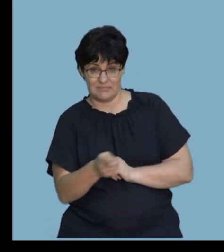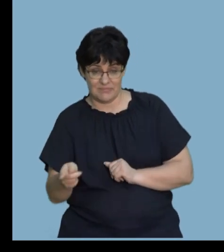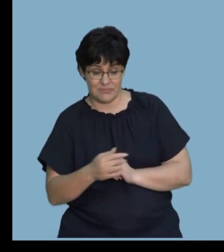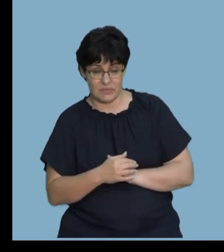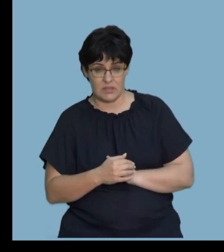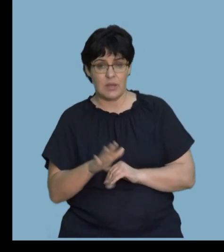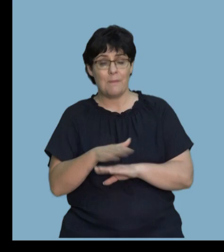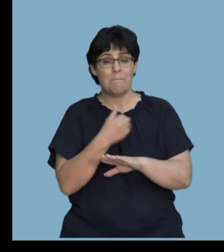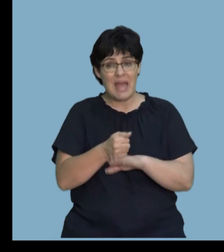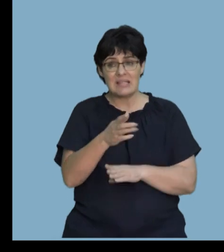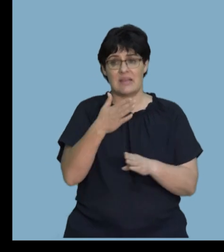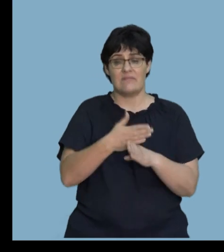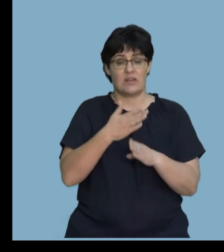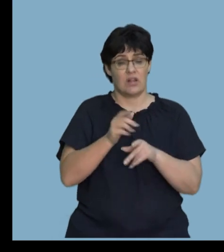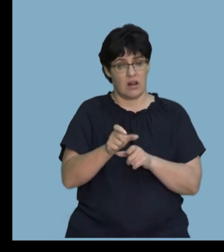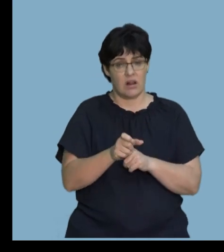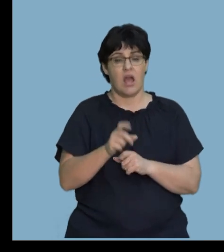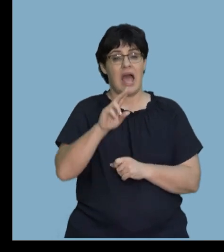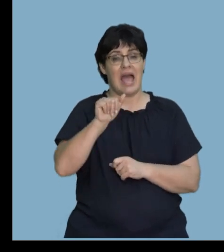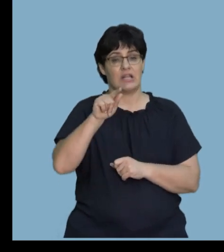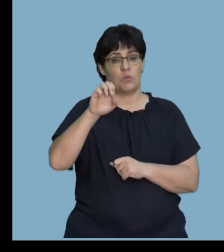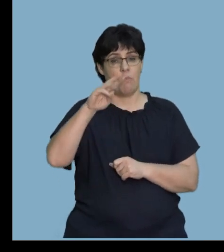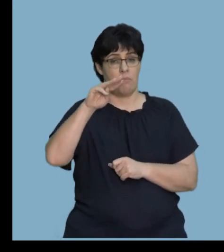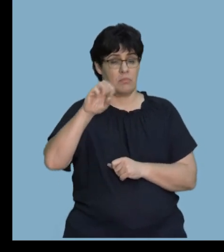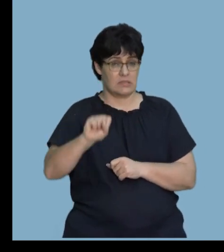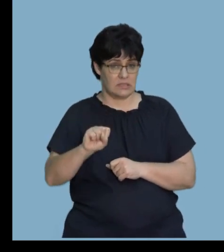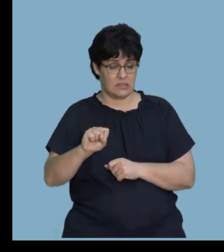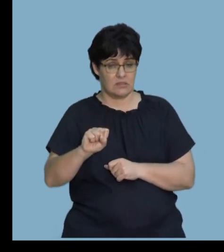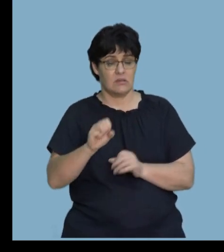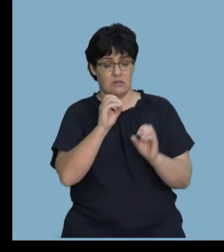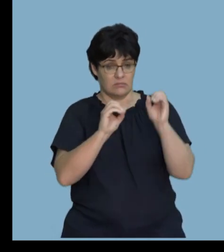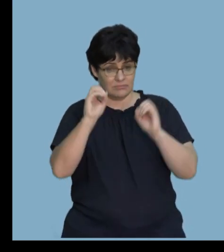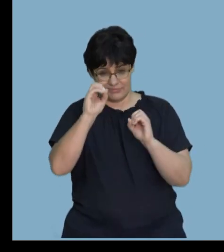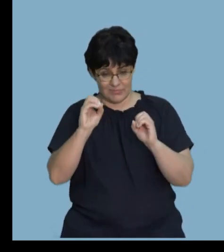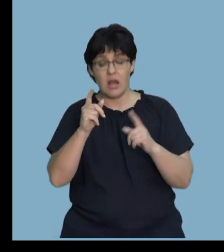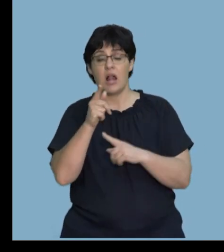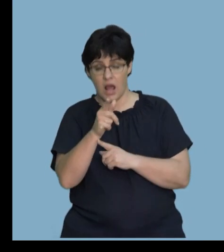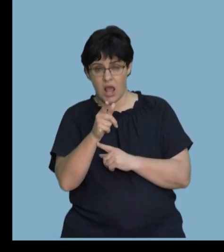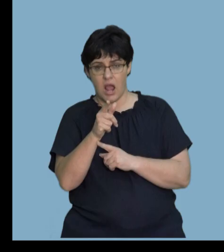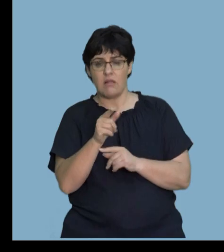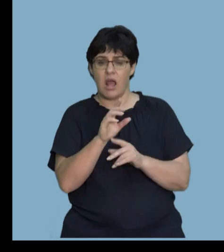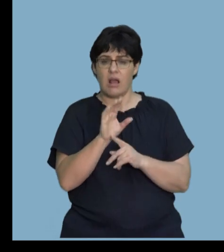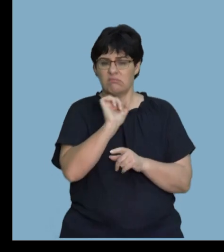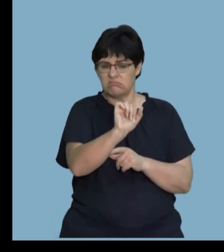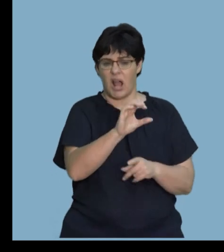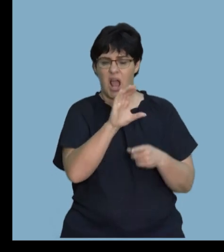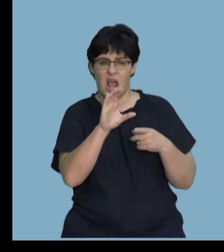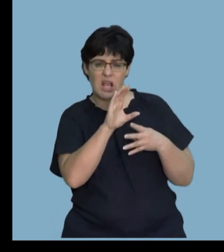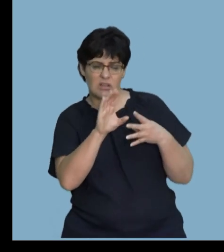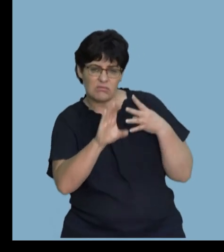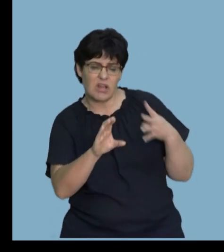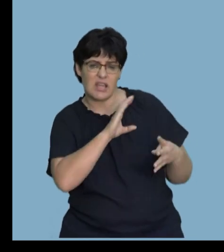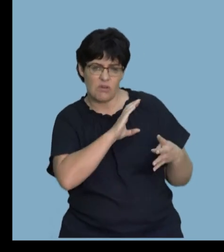functional group, which is the group of atoms that will give this substance its characteristic physical as well as chemical properties, we